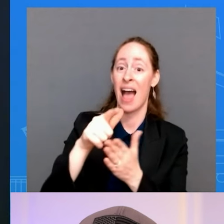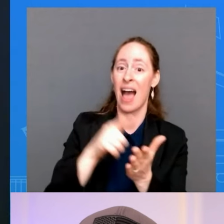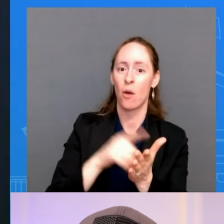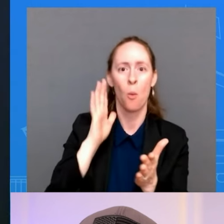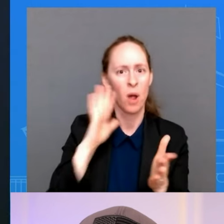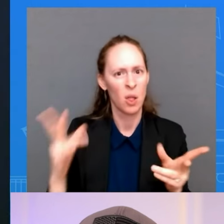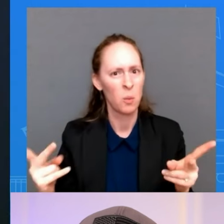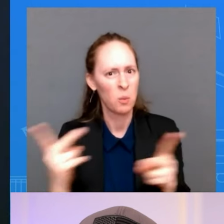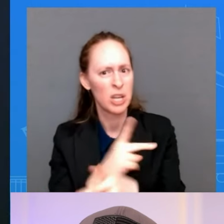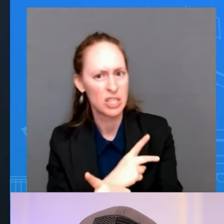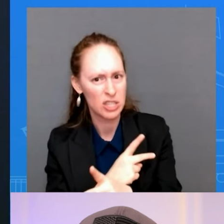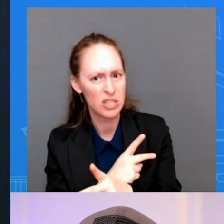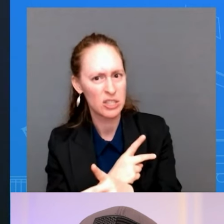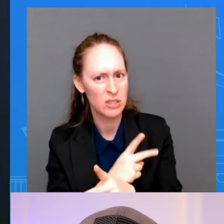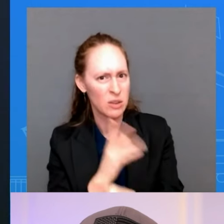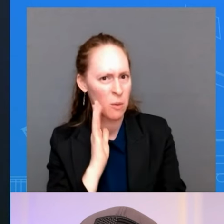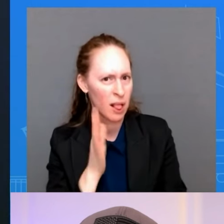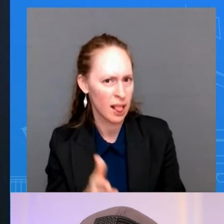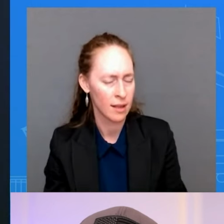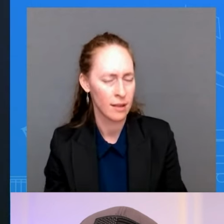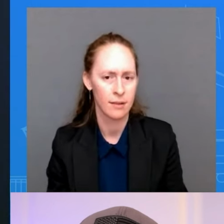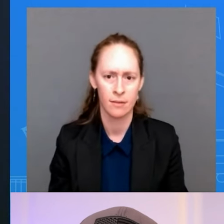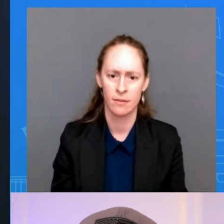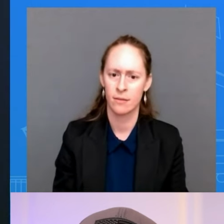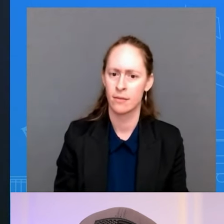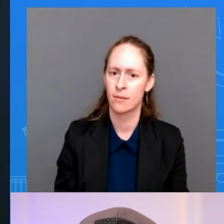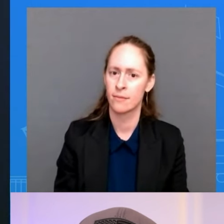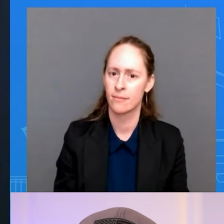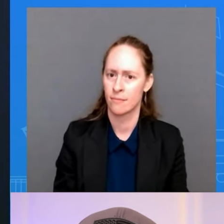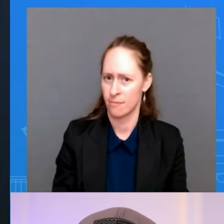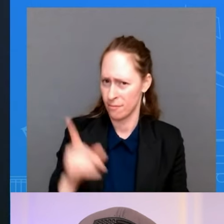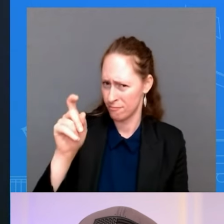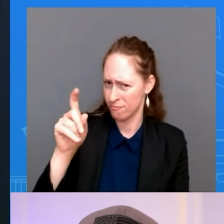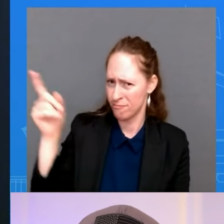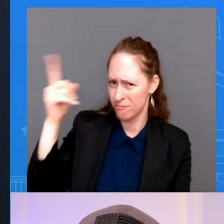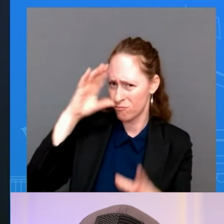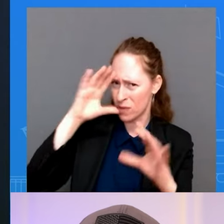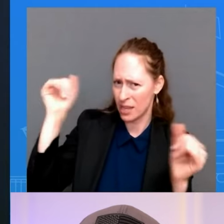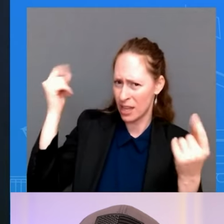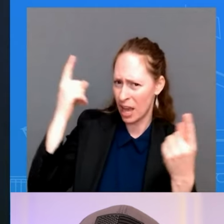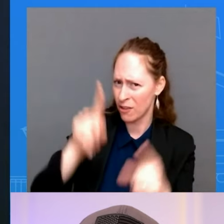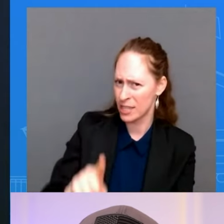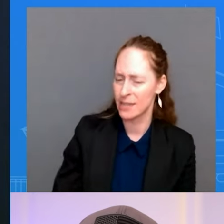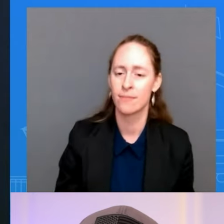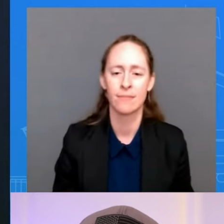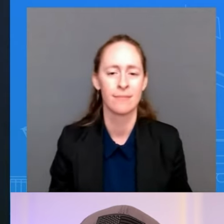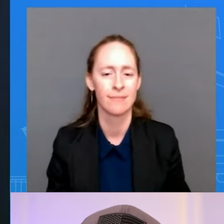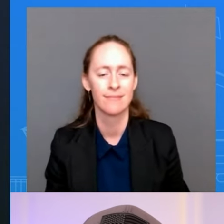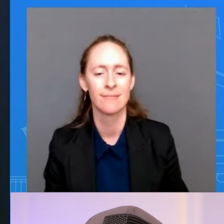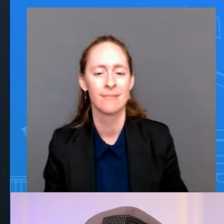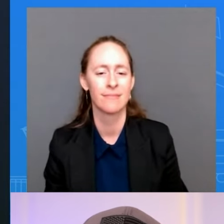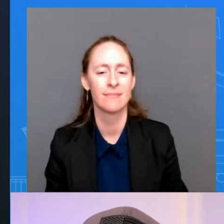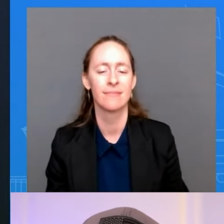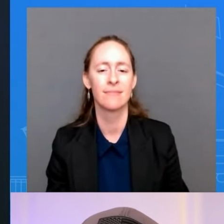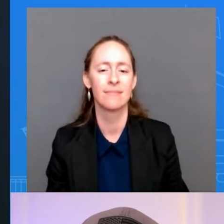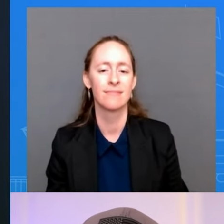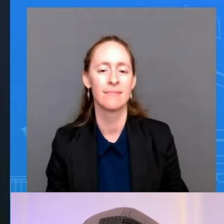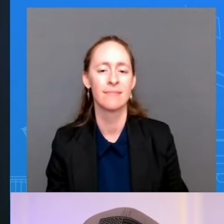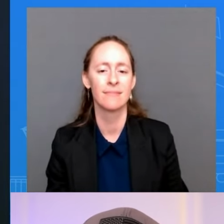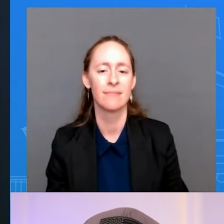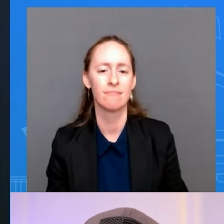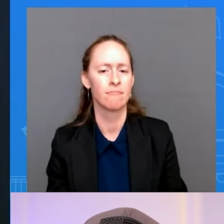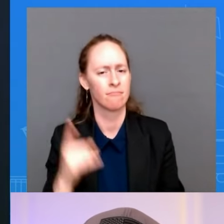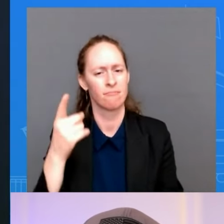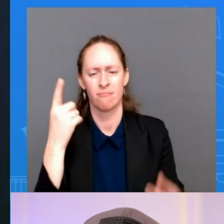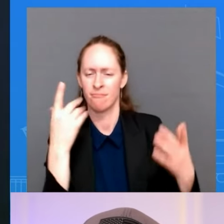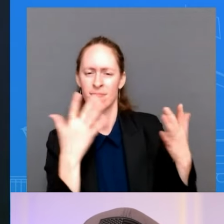agree with Senator Manchin. You heard him a couple of times yesterday, and disagree with Penn Wharton, as do a number